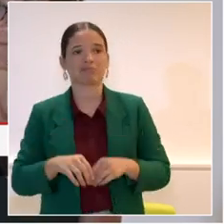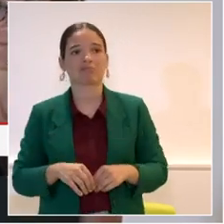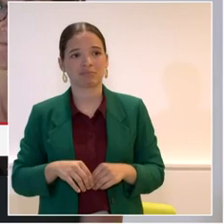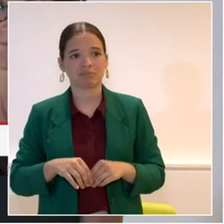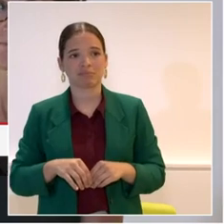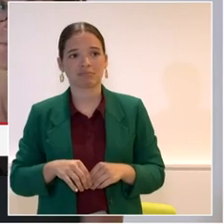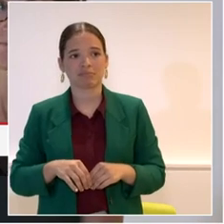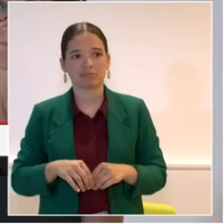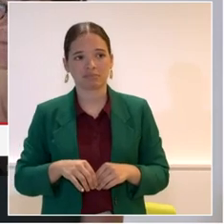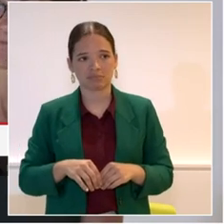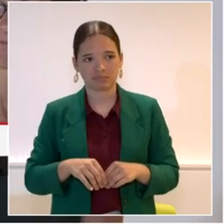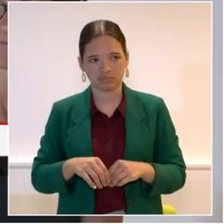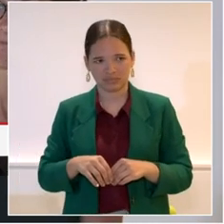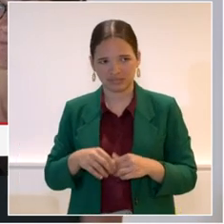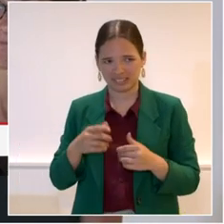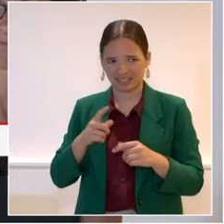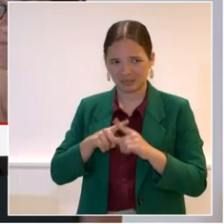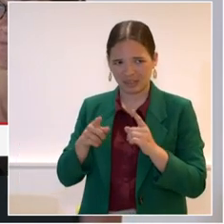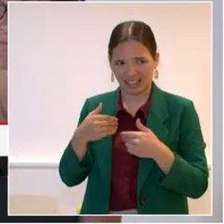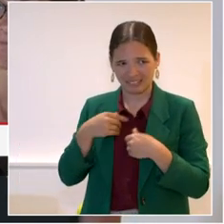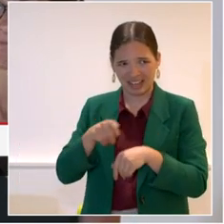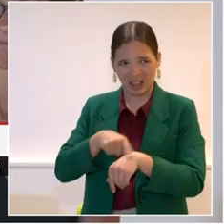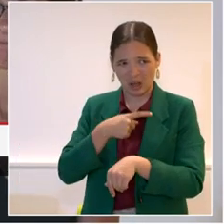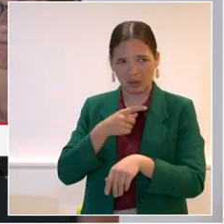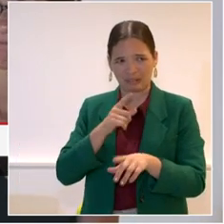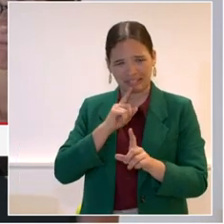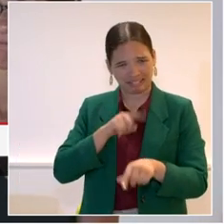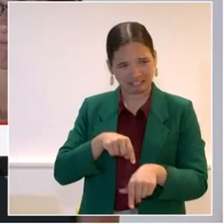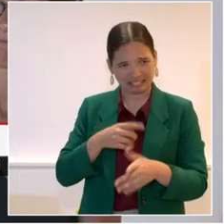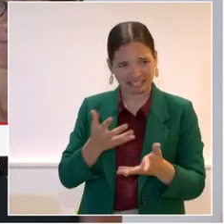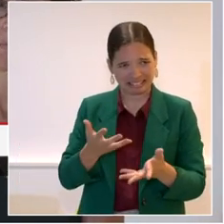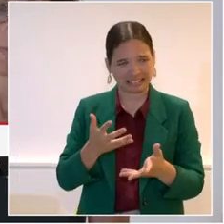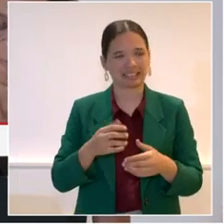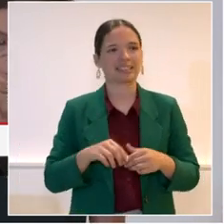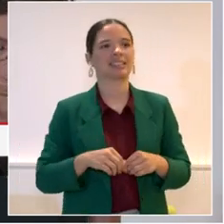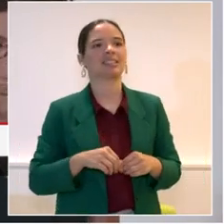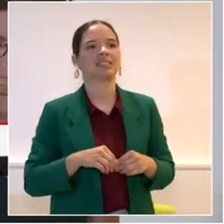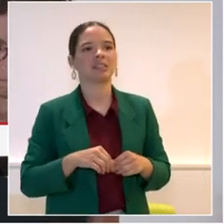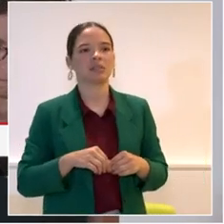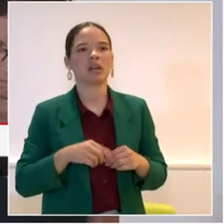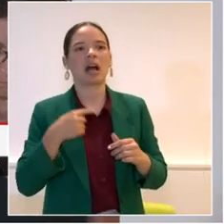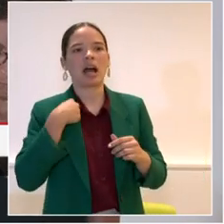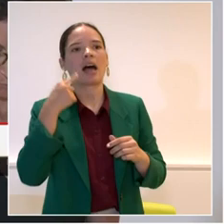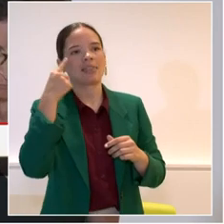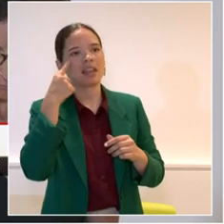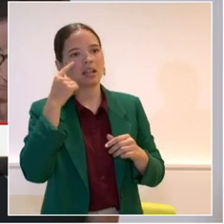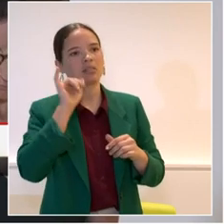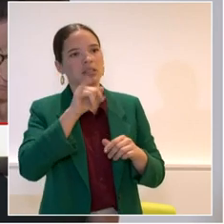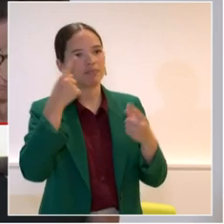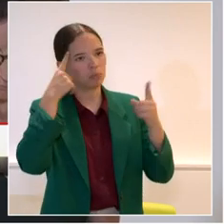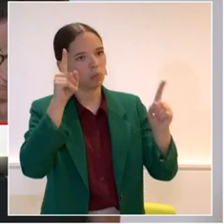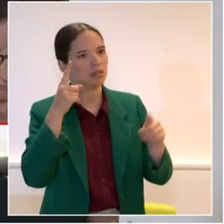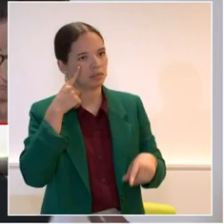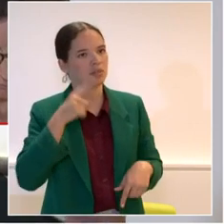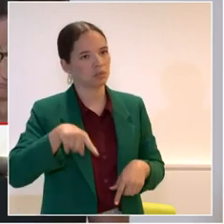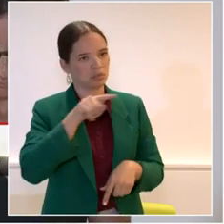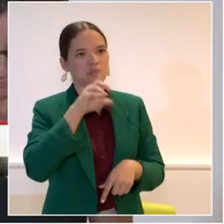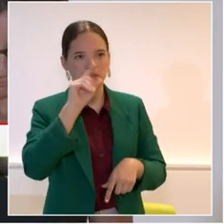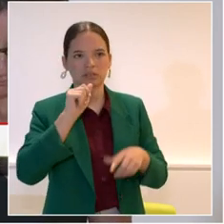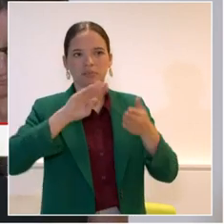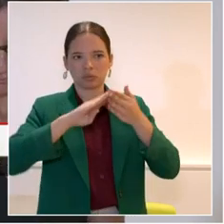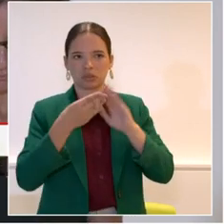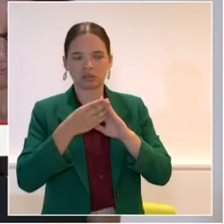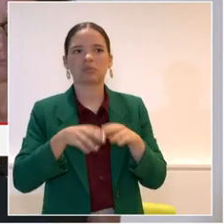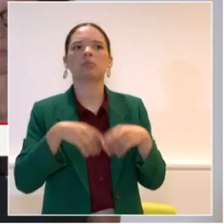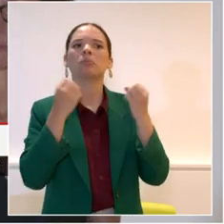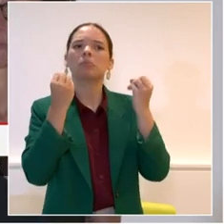I have a long answer. And so we think that works for them as well. We have had a number of announcements